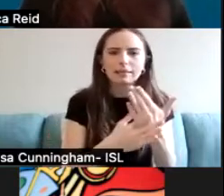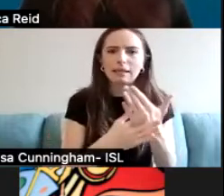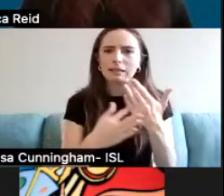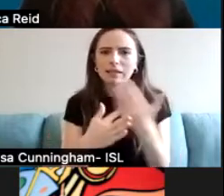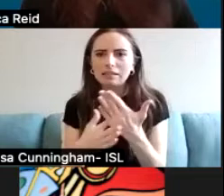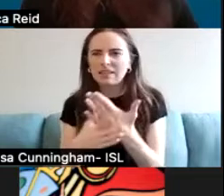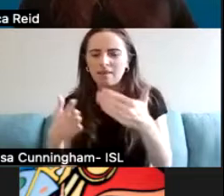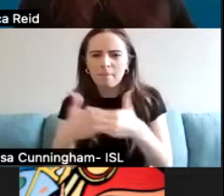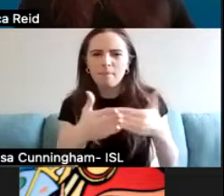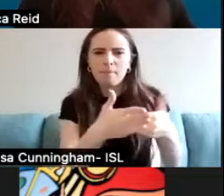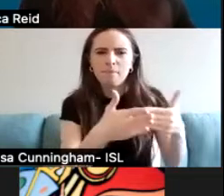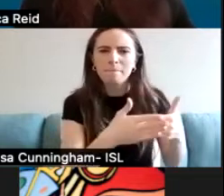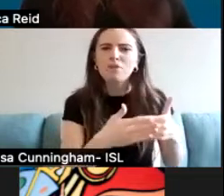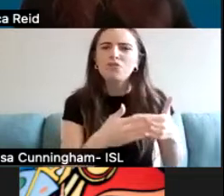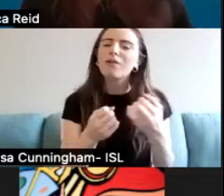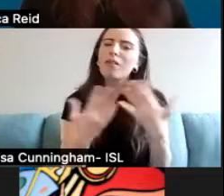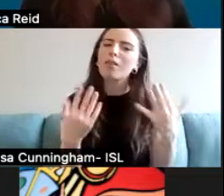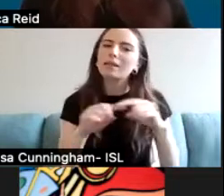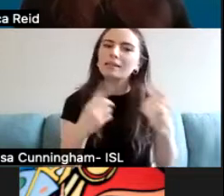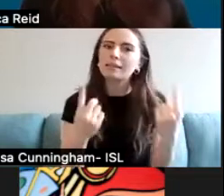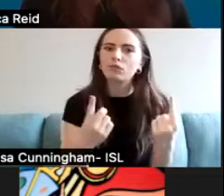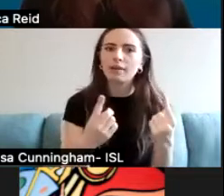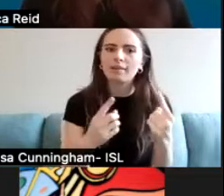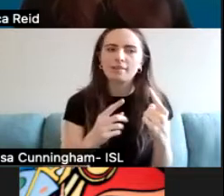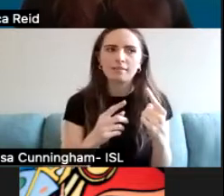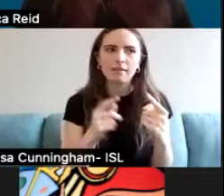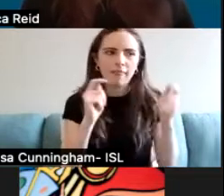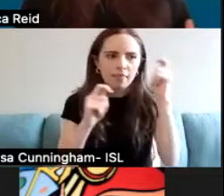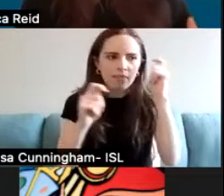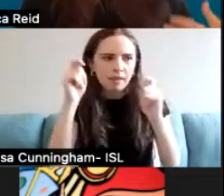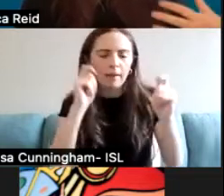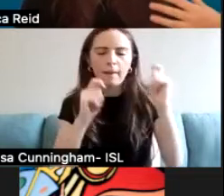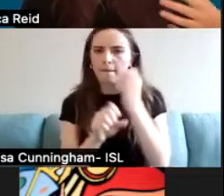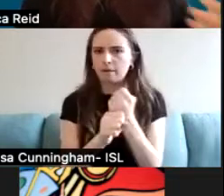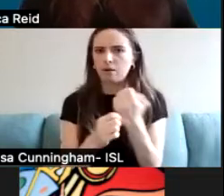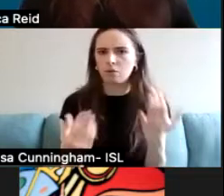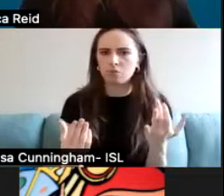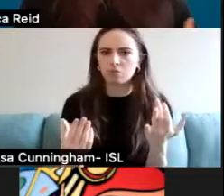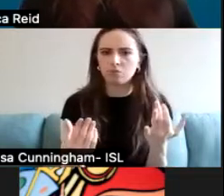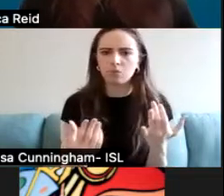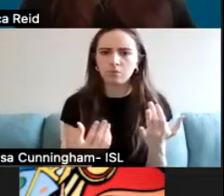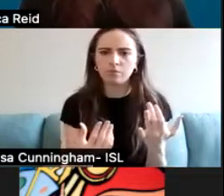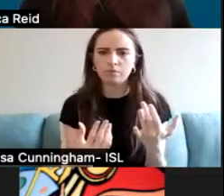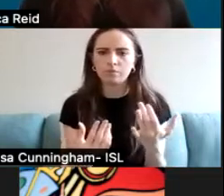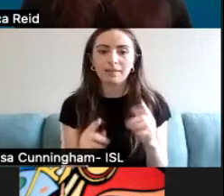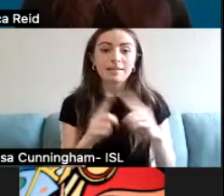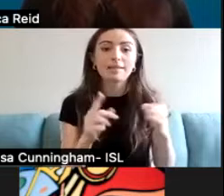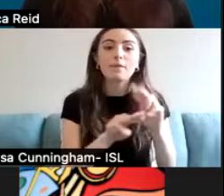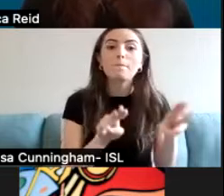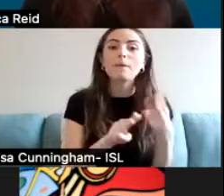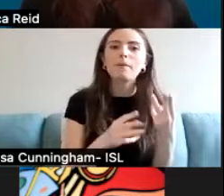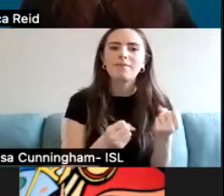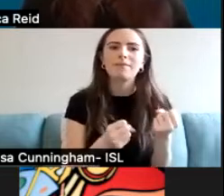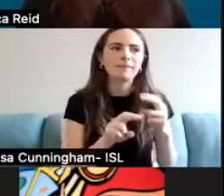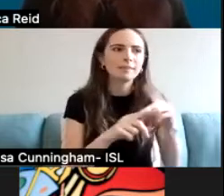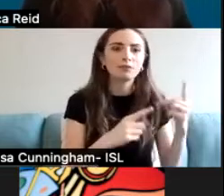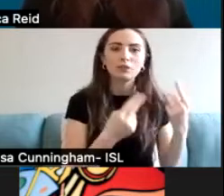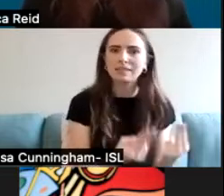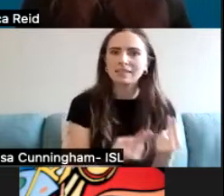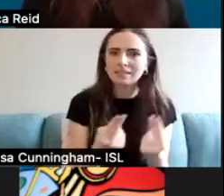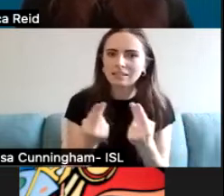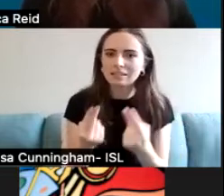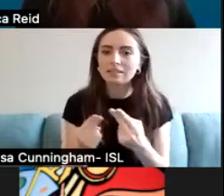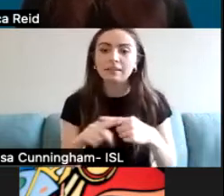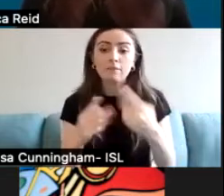there's a lot of different considerations to take in mind, and different people have different needs and will